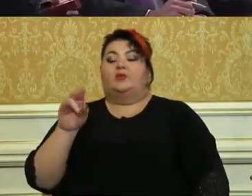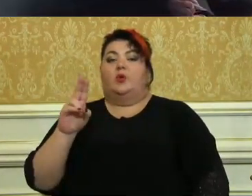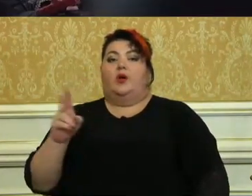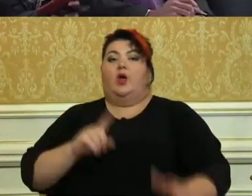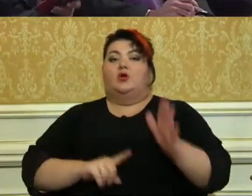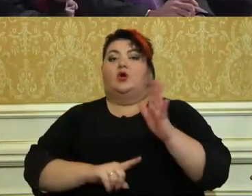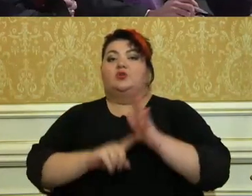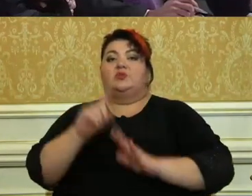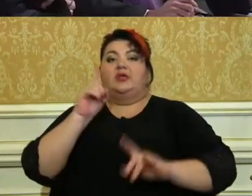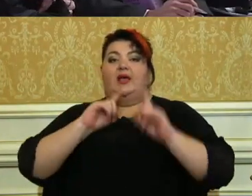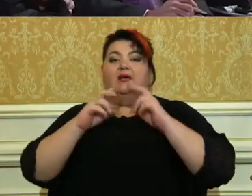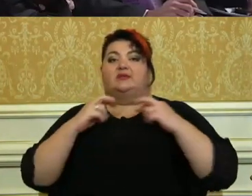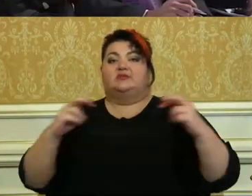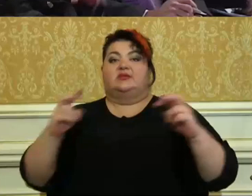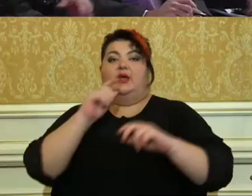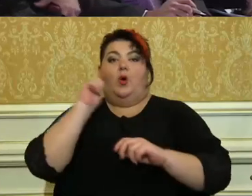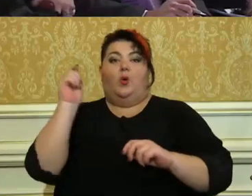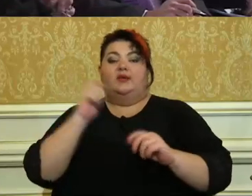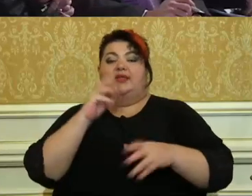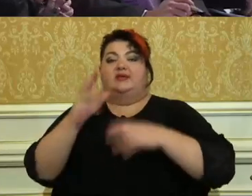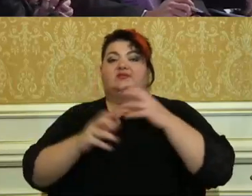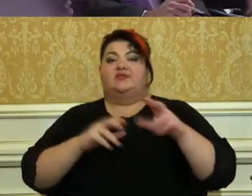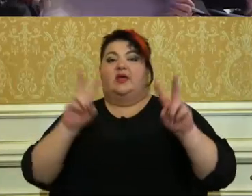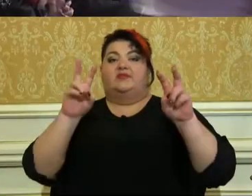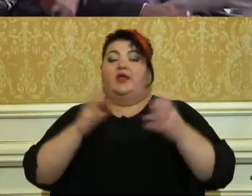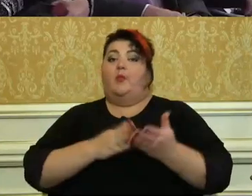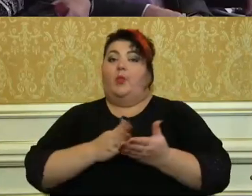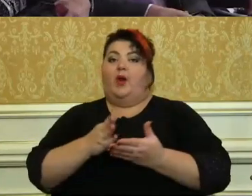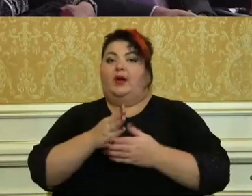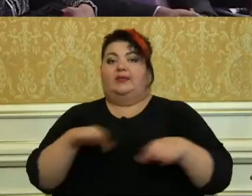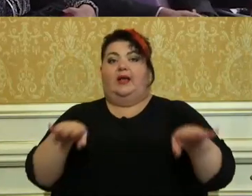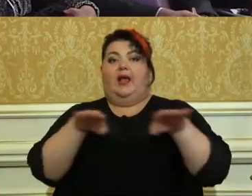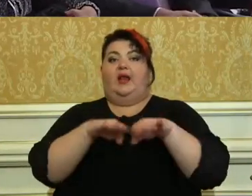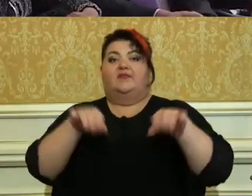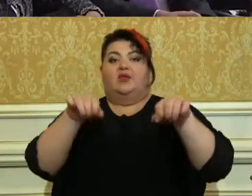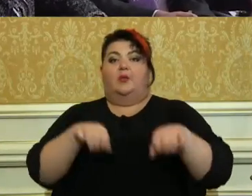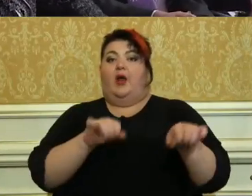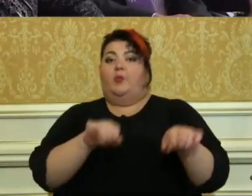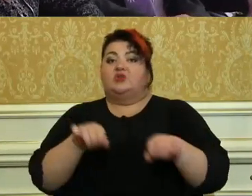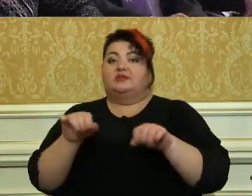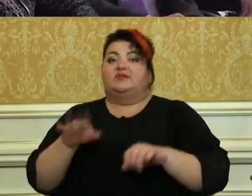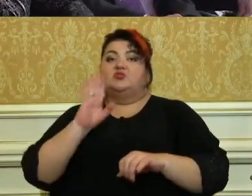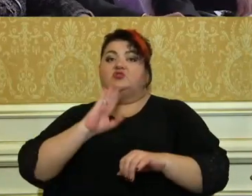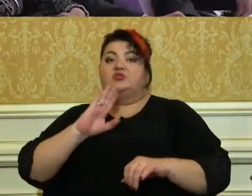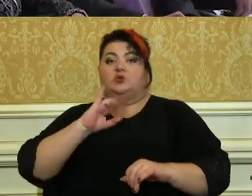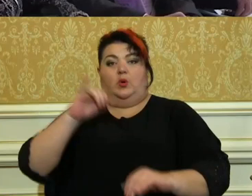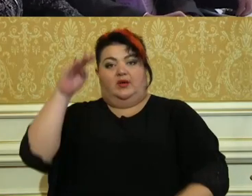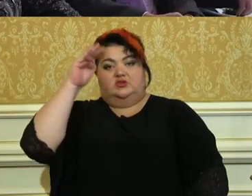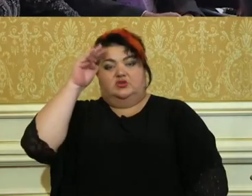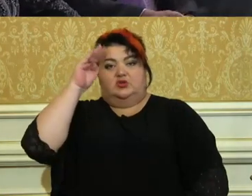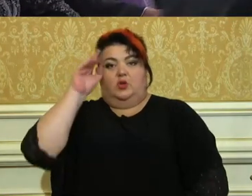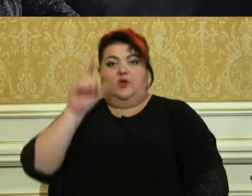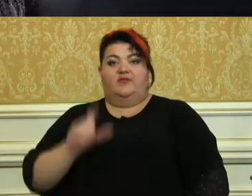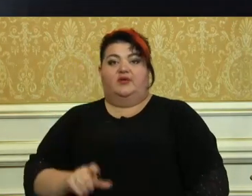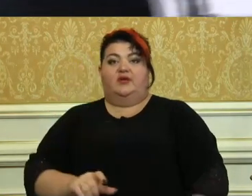discussion platform, Ukrainian and Global Trends, with regard to the equal rights and opportunities for